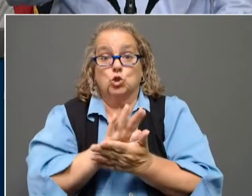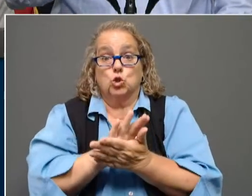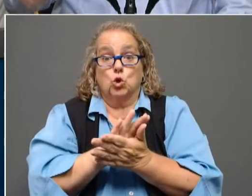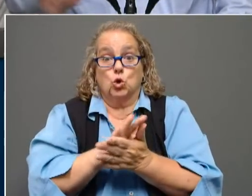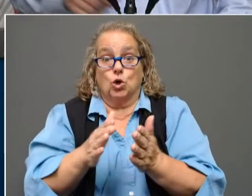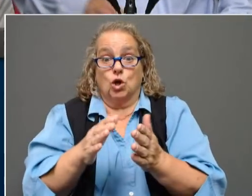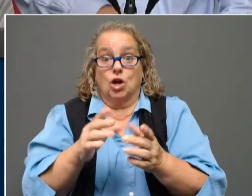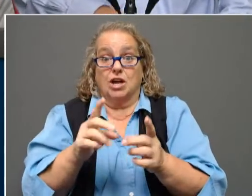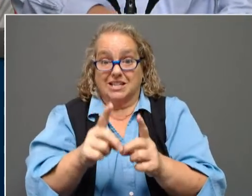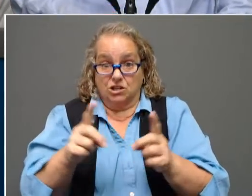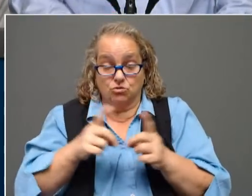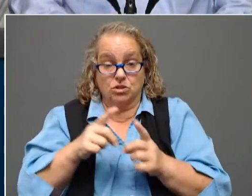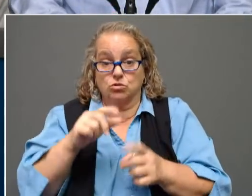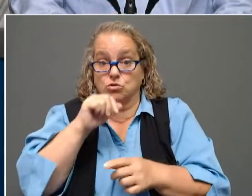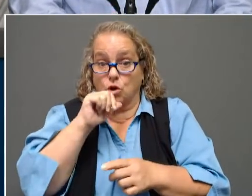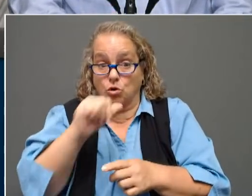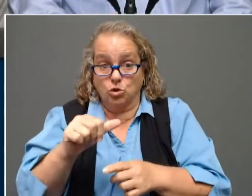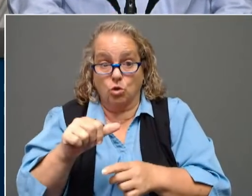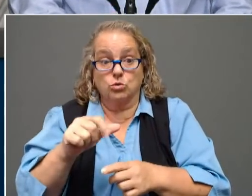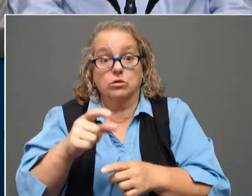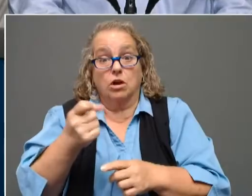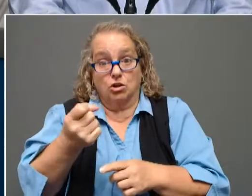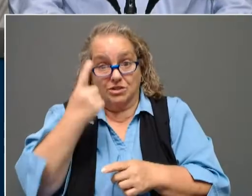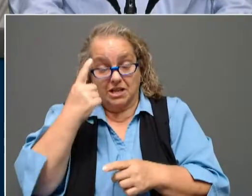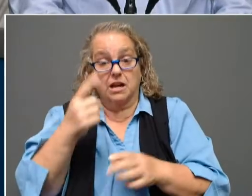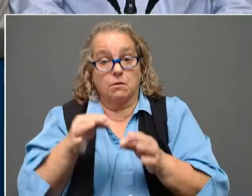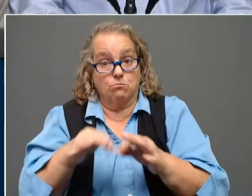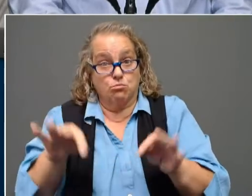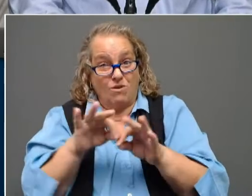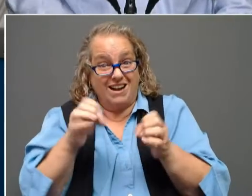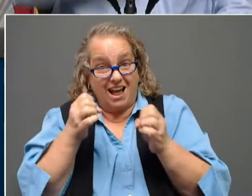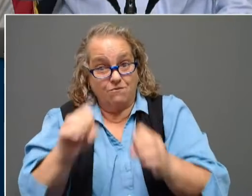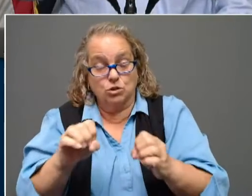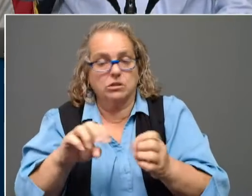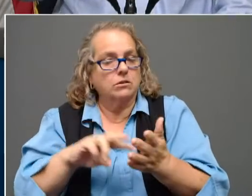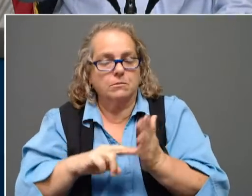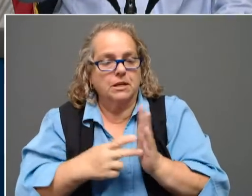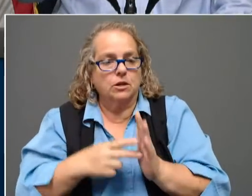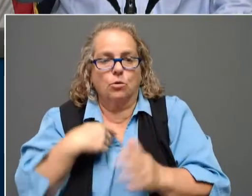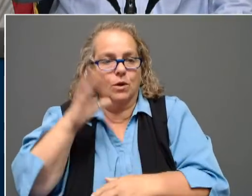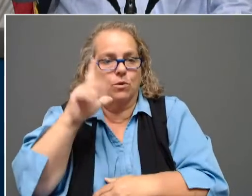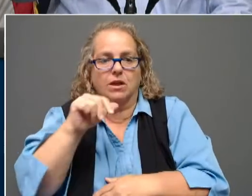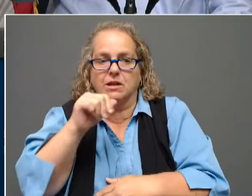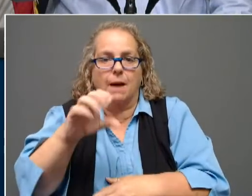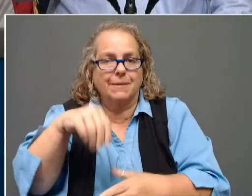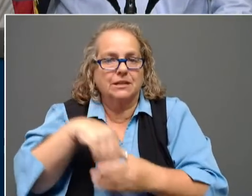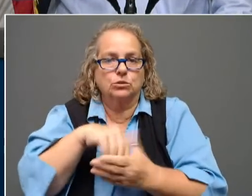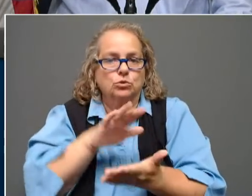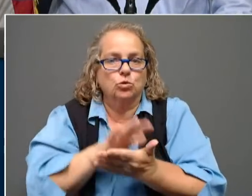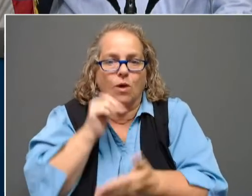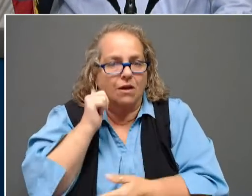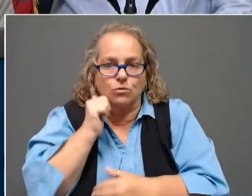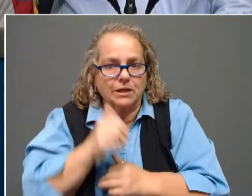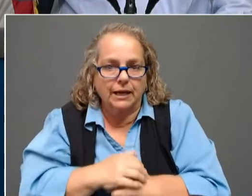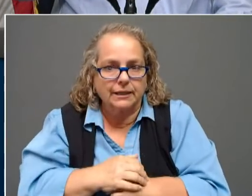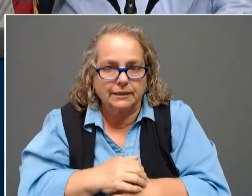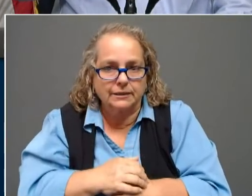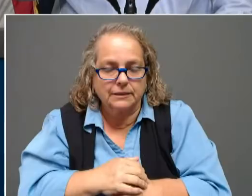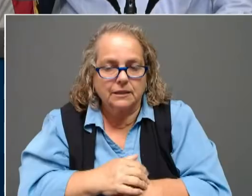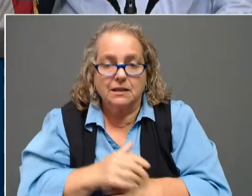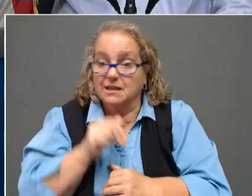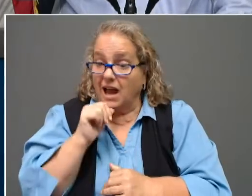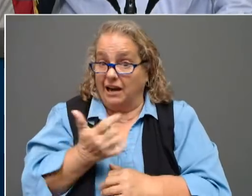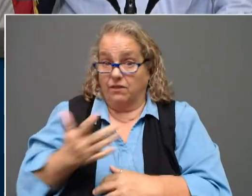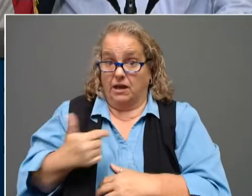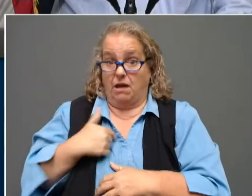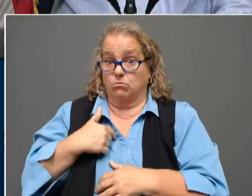mitigation efforts, we are not going to be in school every day. And it's not because of anything that I'm doing. It's because the